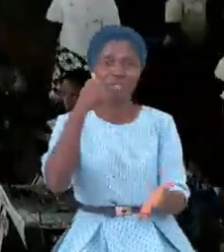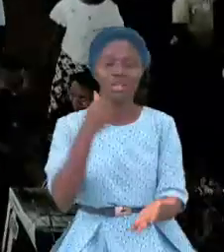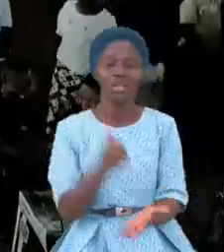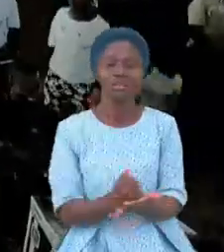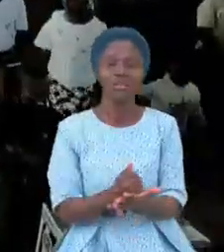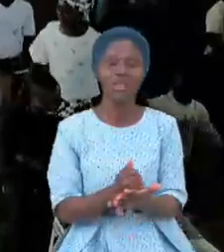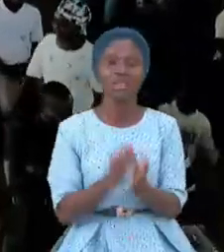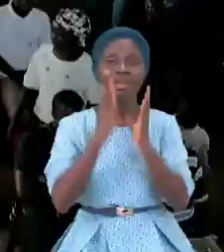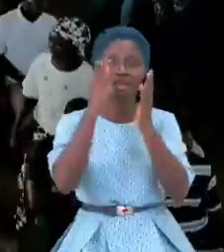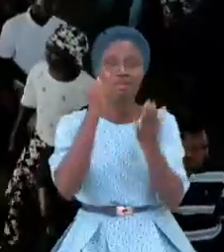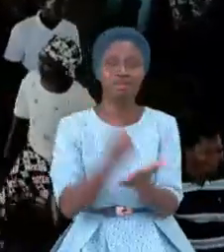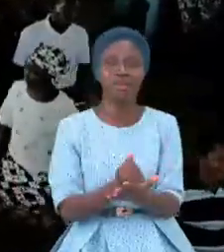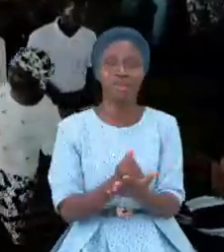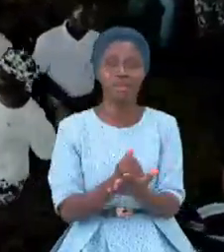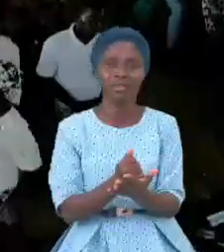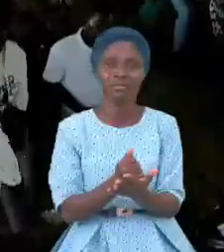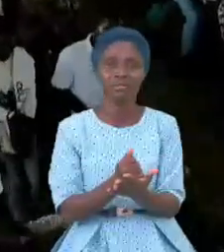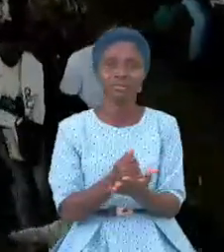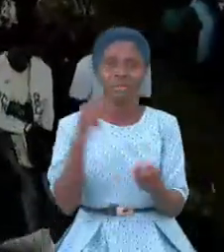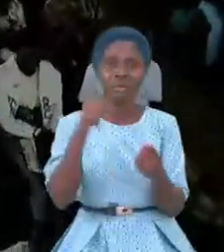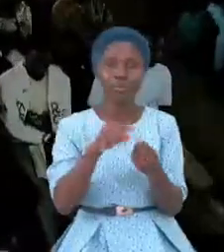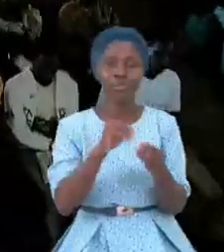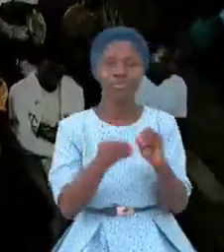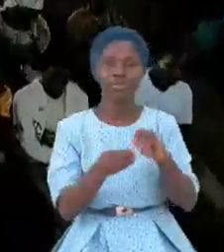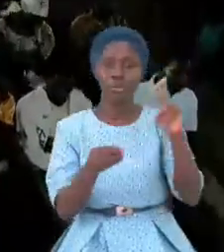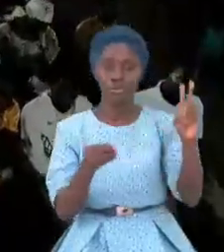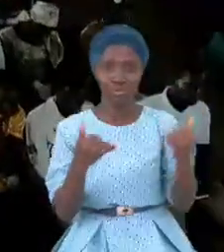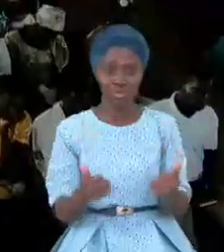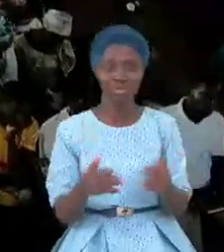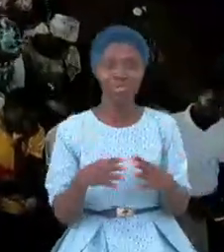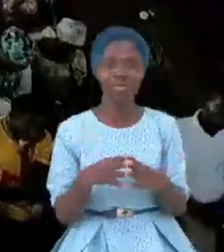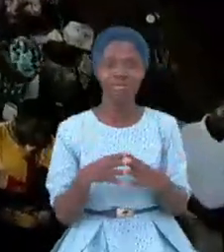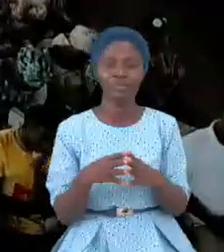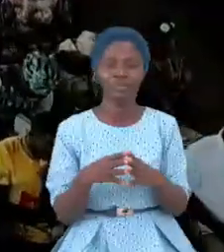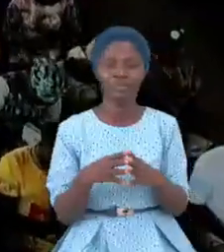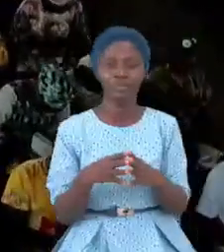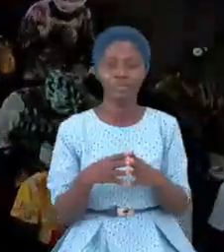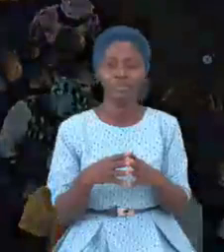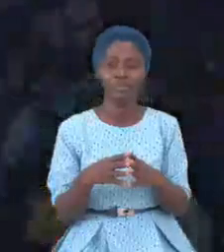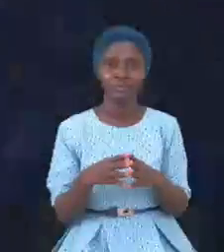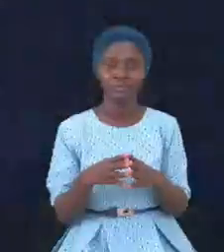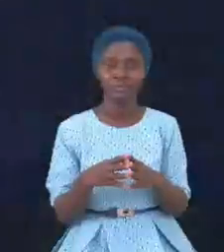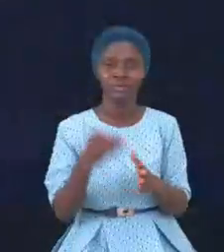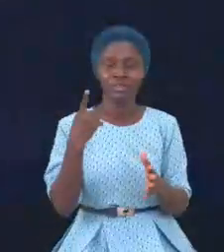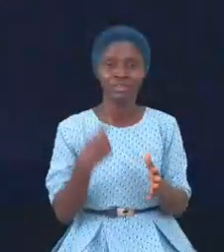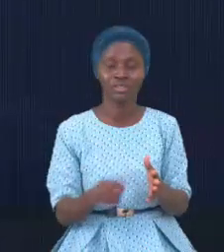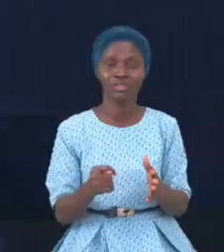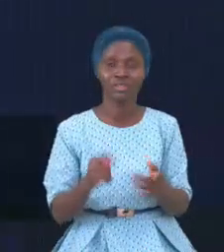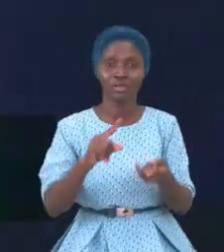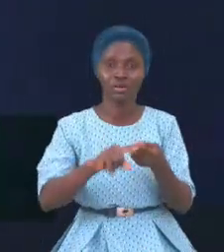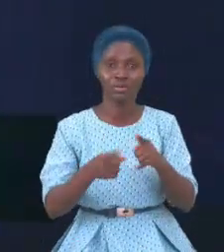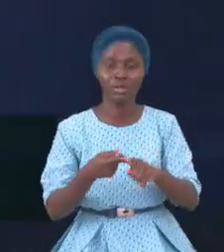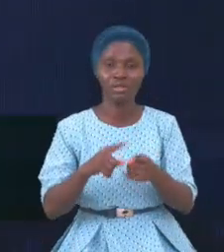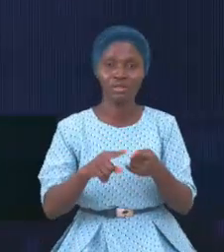Amen. Point number two now. Point number two, we're looking at the companionship and